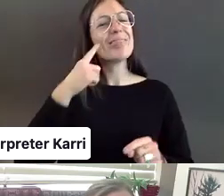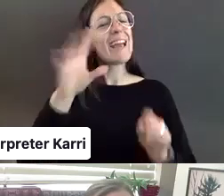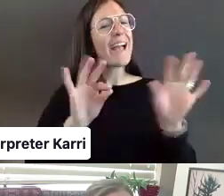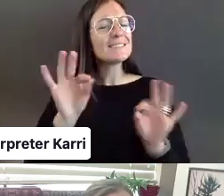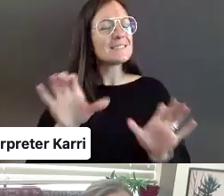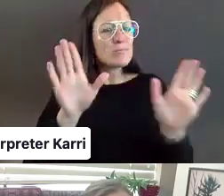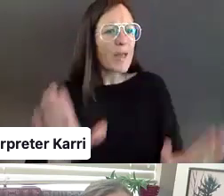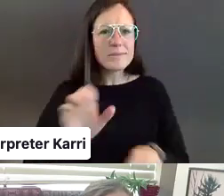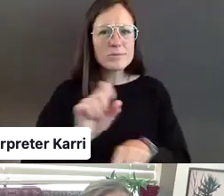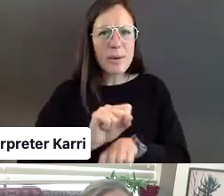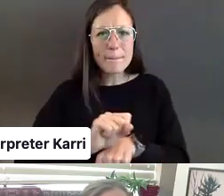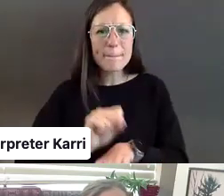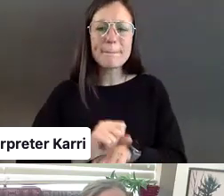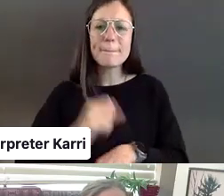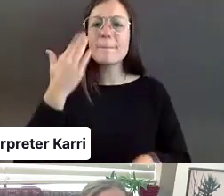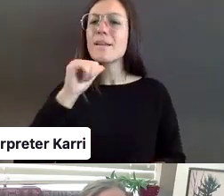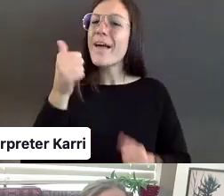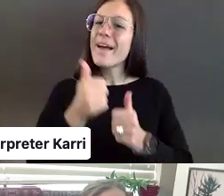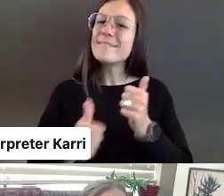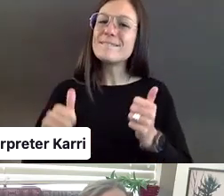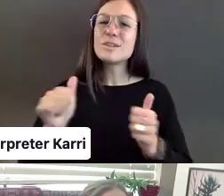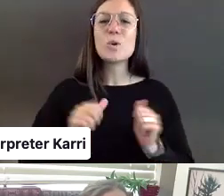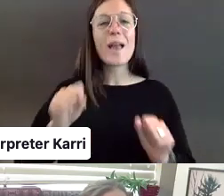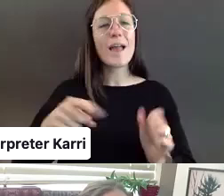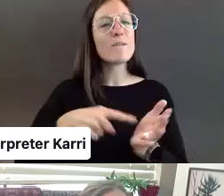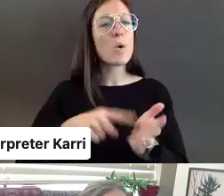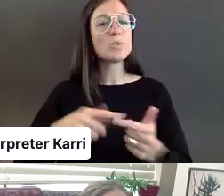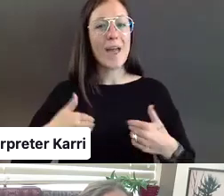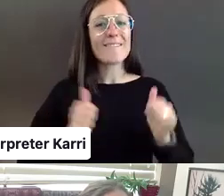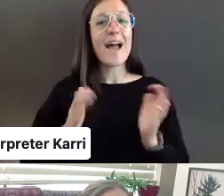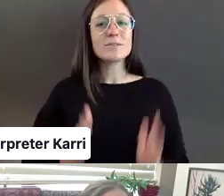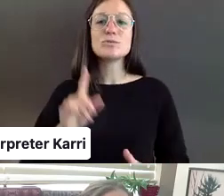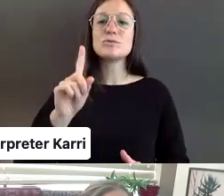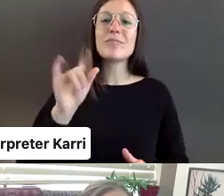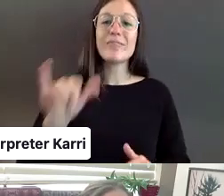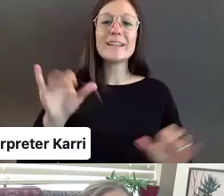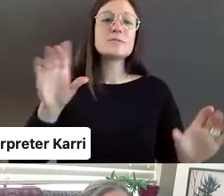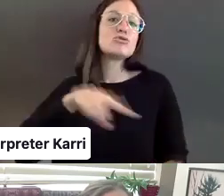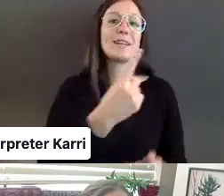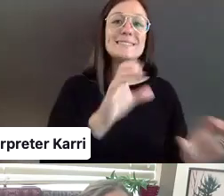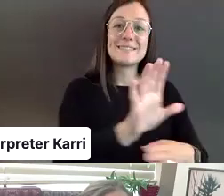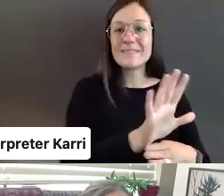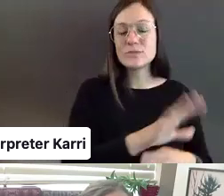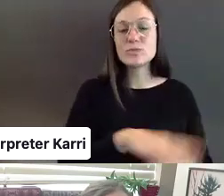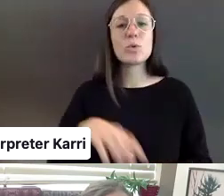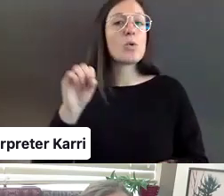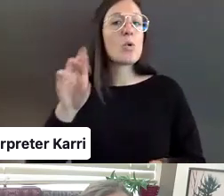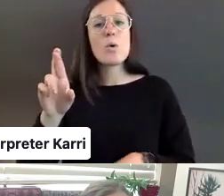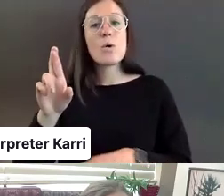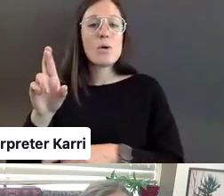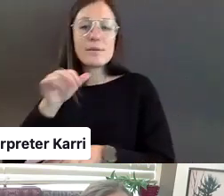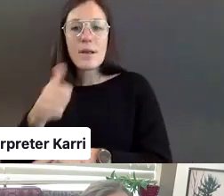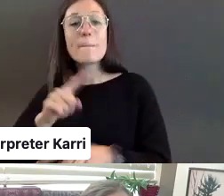yeah. because not every show can afford to have actresses that have just done theatre before or are not as well known. But